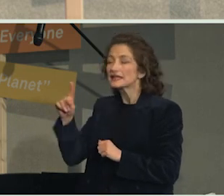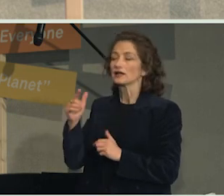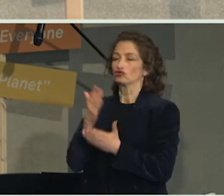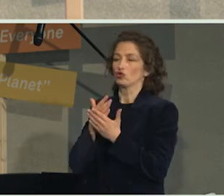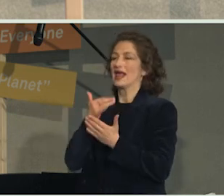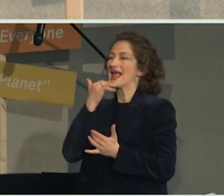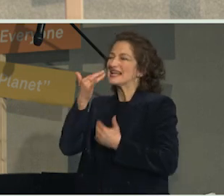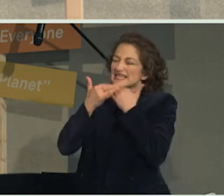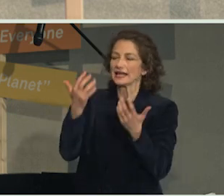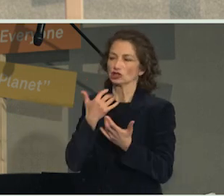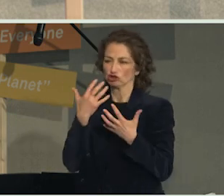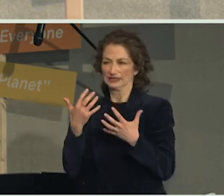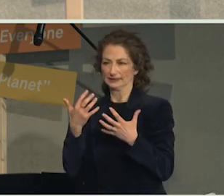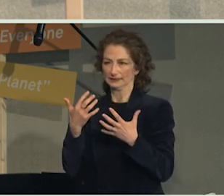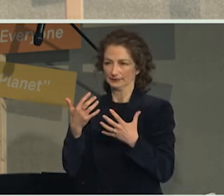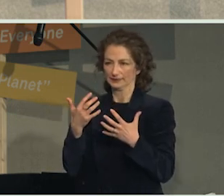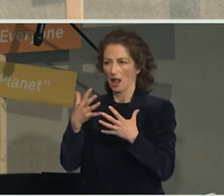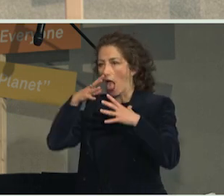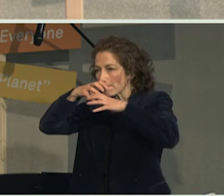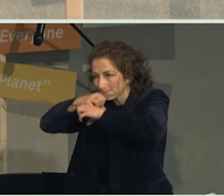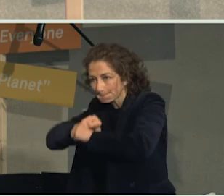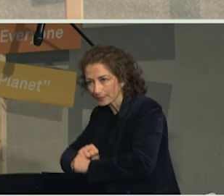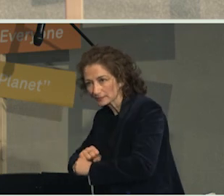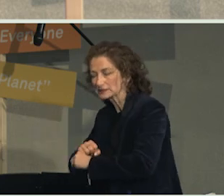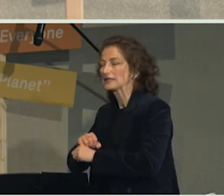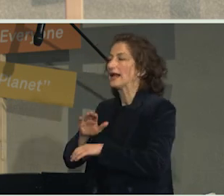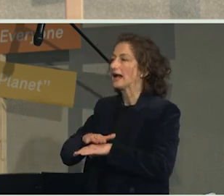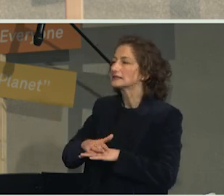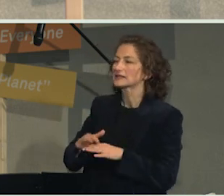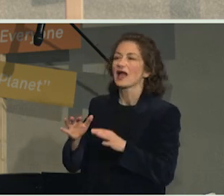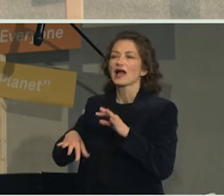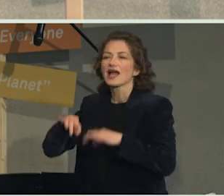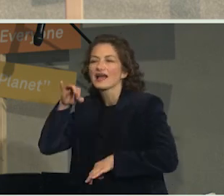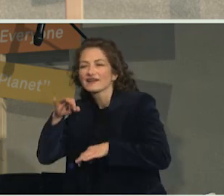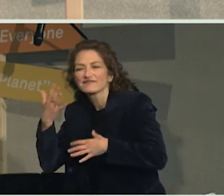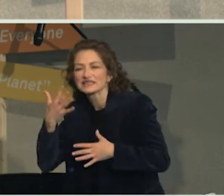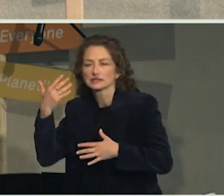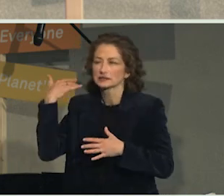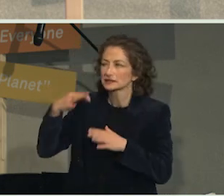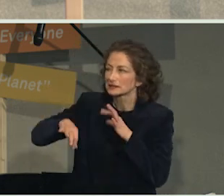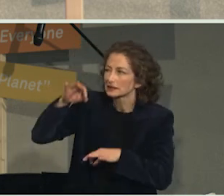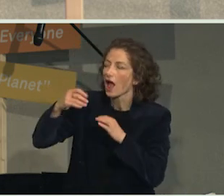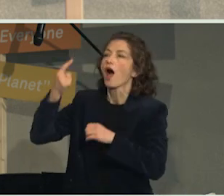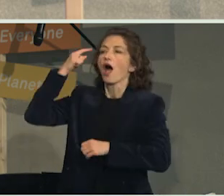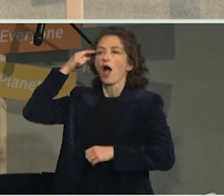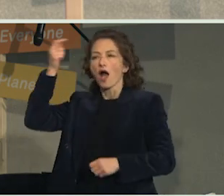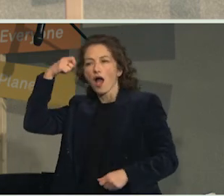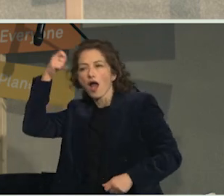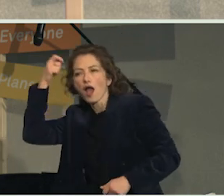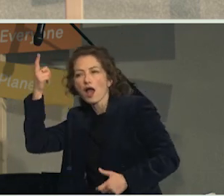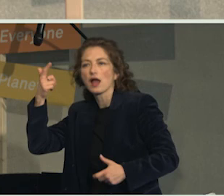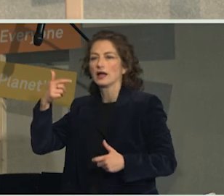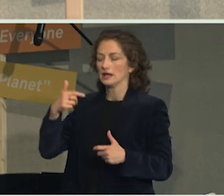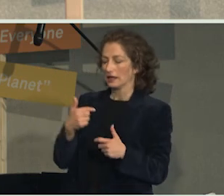shape the texture of social justice, those that embody discoveries and commitments that pull our siloed movements